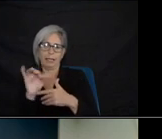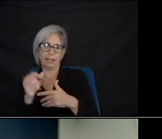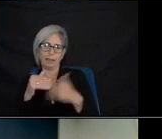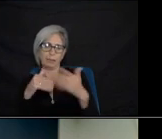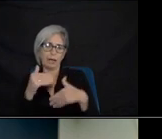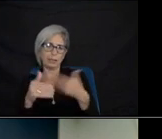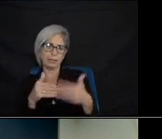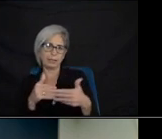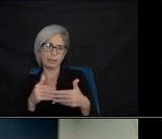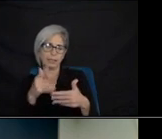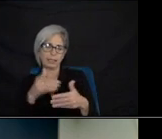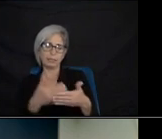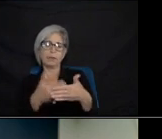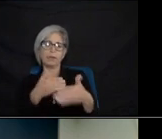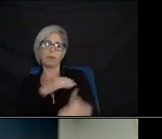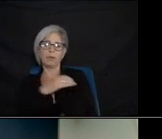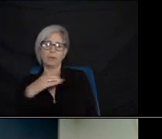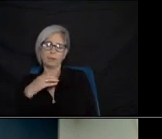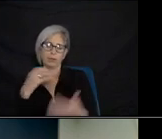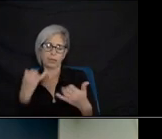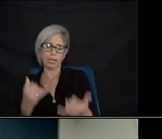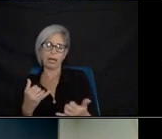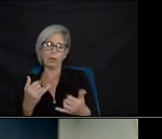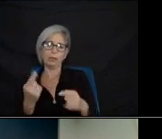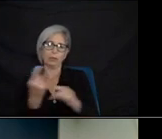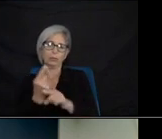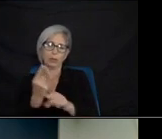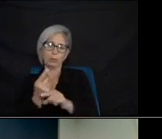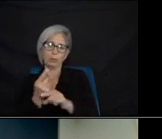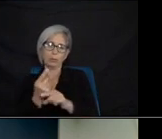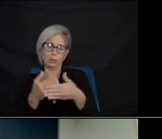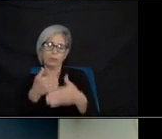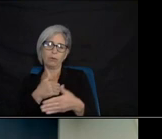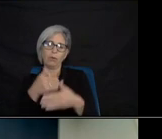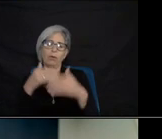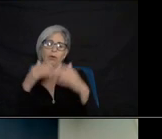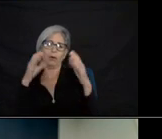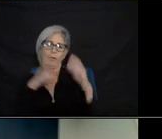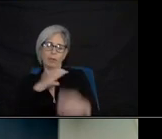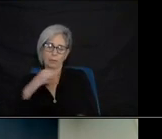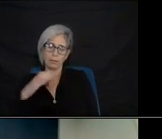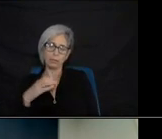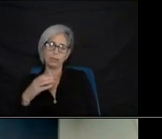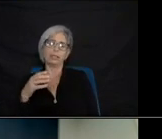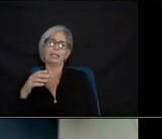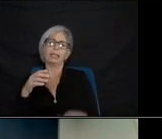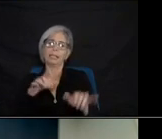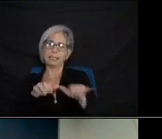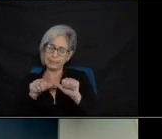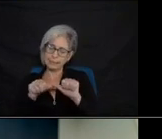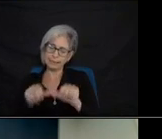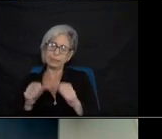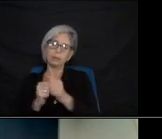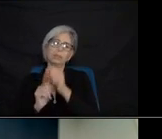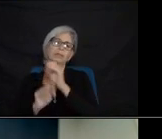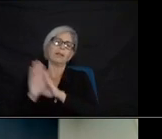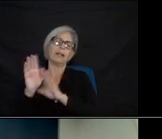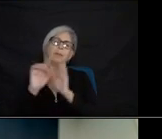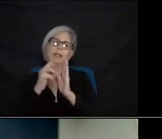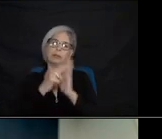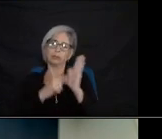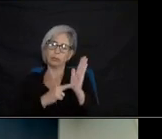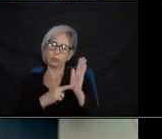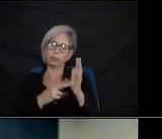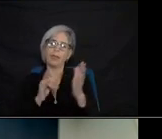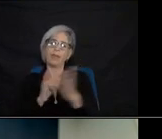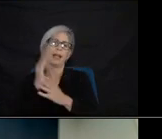the commission is appropriately before the commission and is consistent with the development orders. That's why